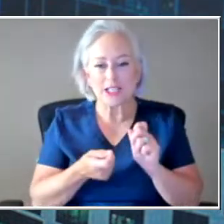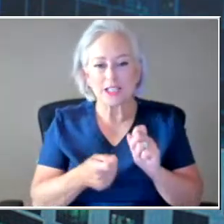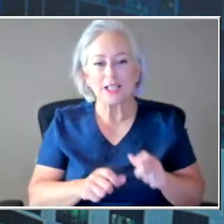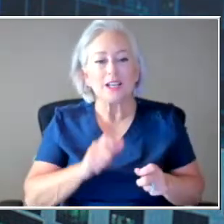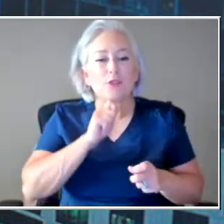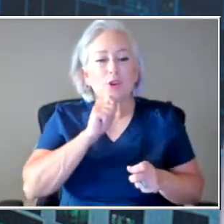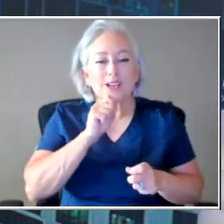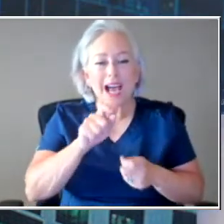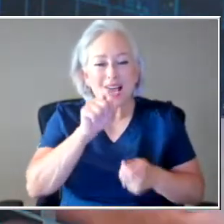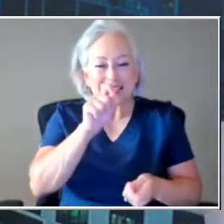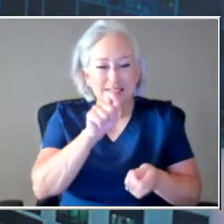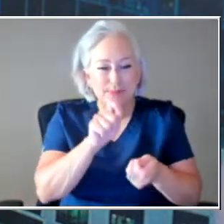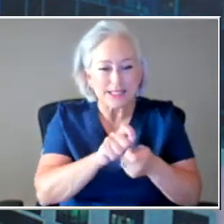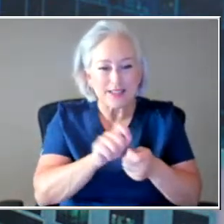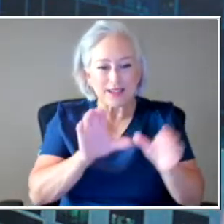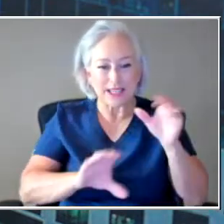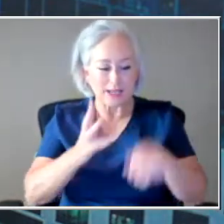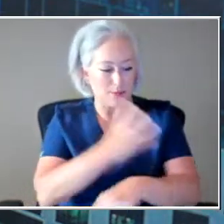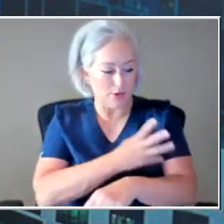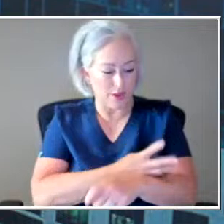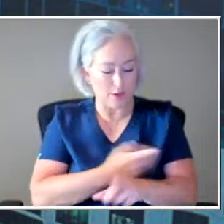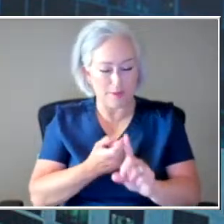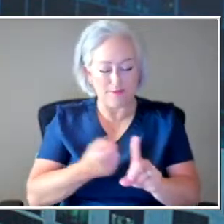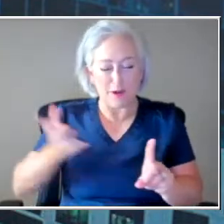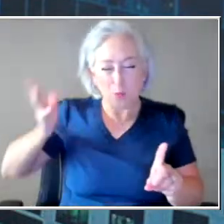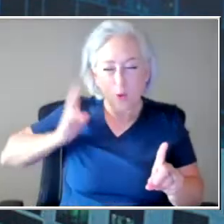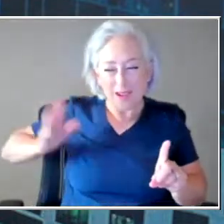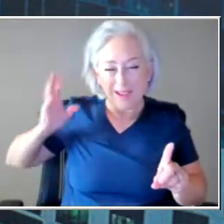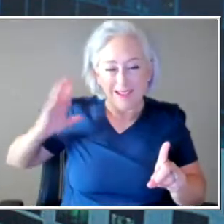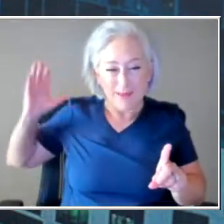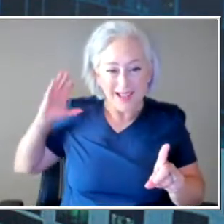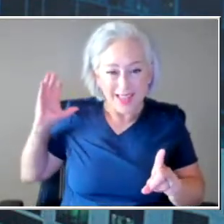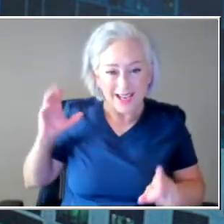old days, and hopefully stem cell transplant as we know